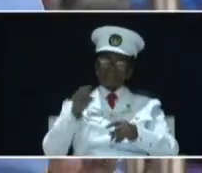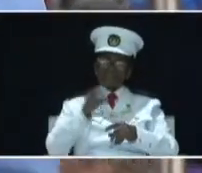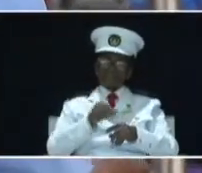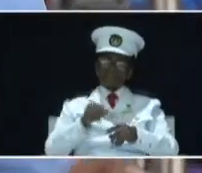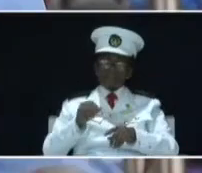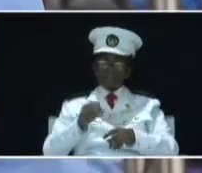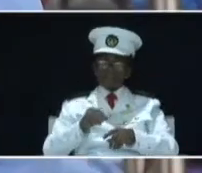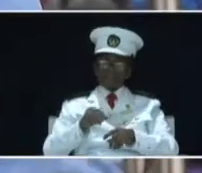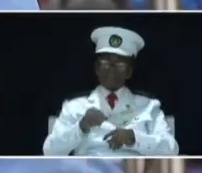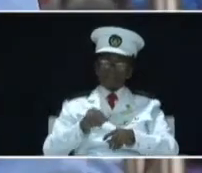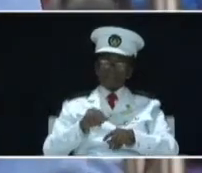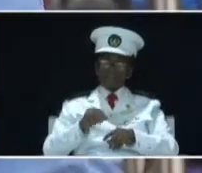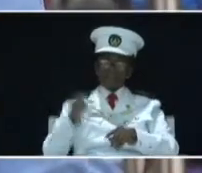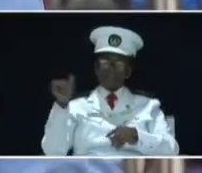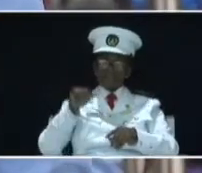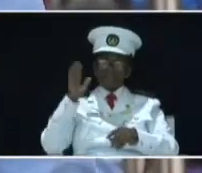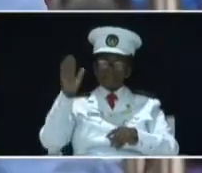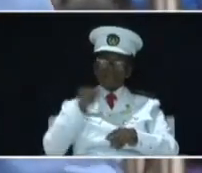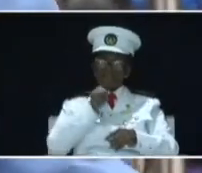they won't be able to see him.